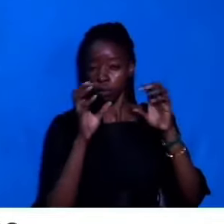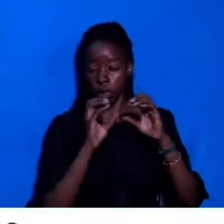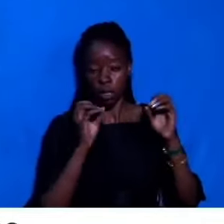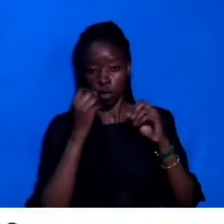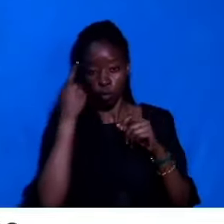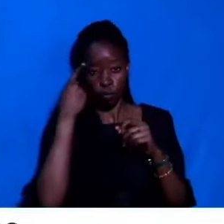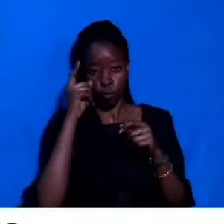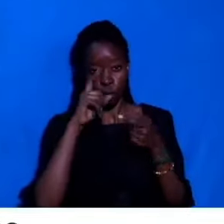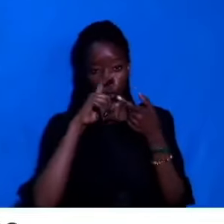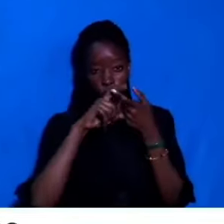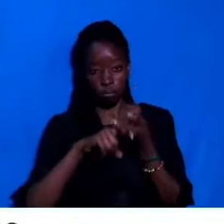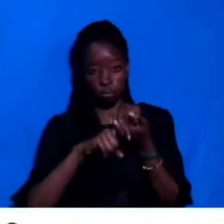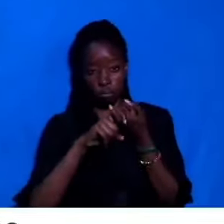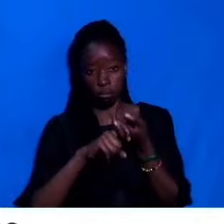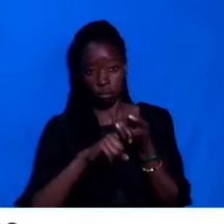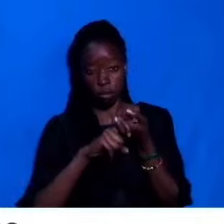of